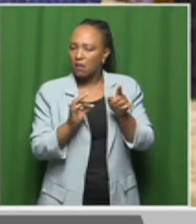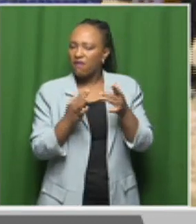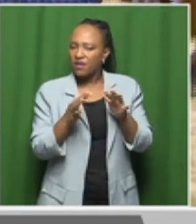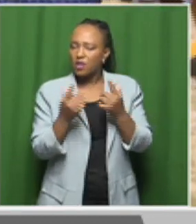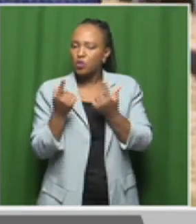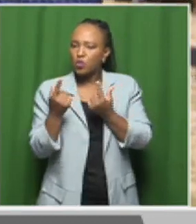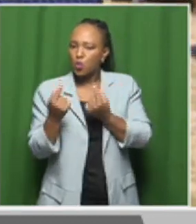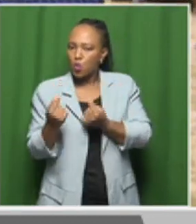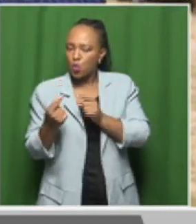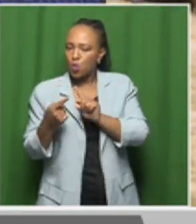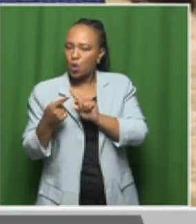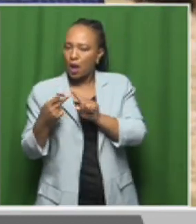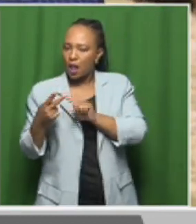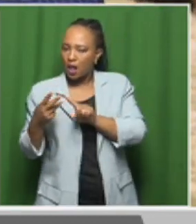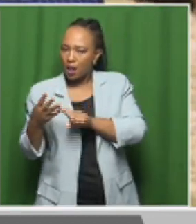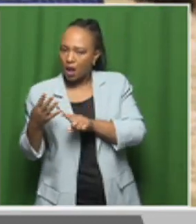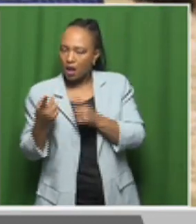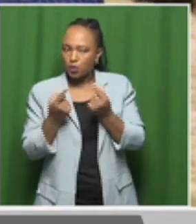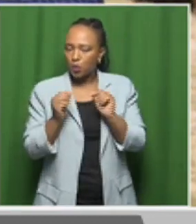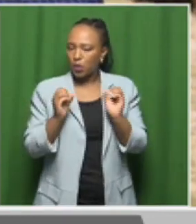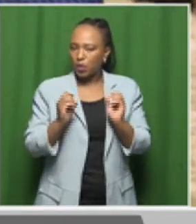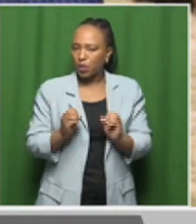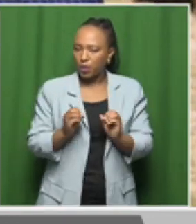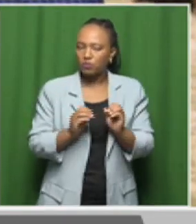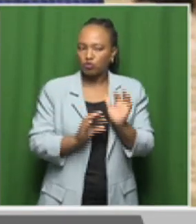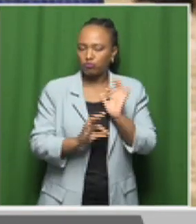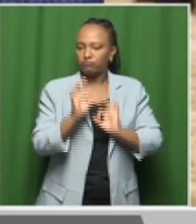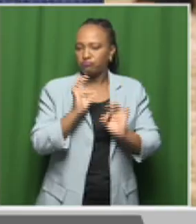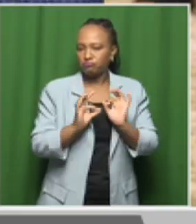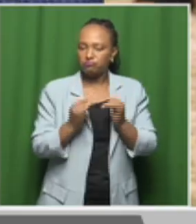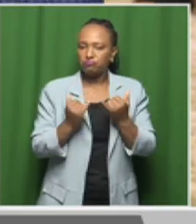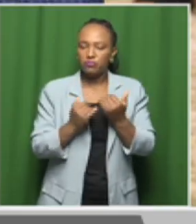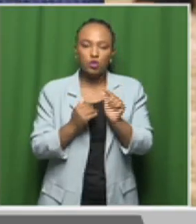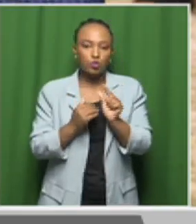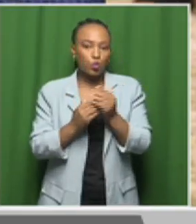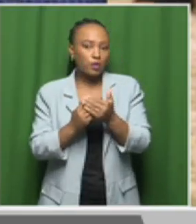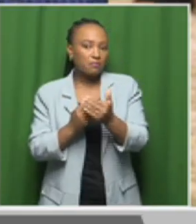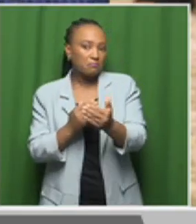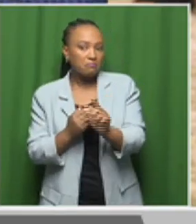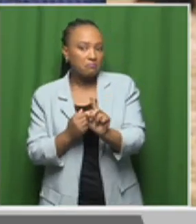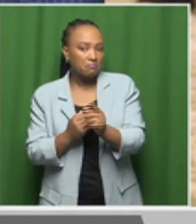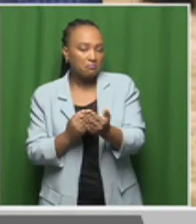public trust again. What's being witnessed on your side as we edge closer to that statement?